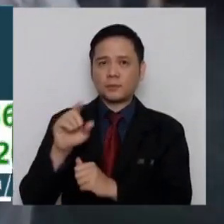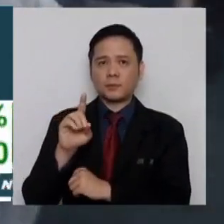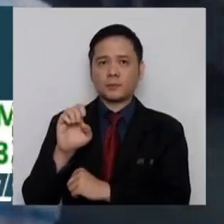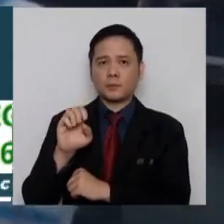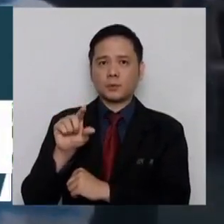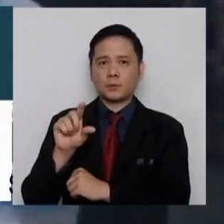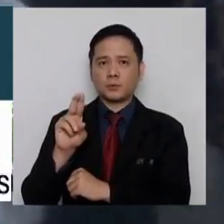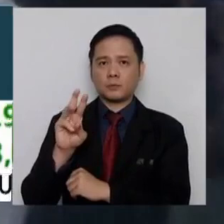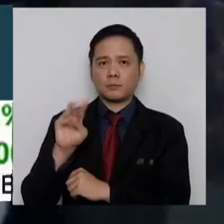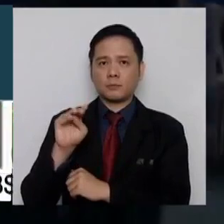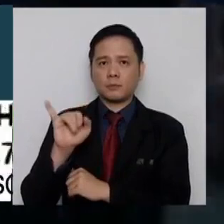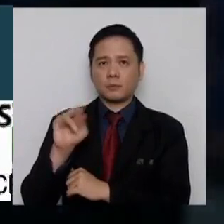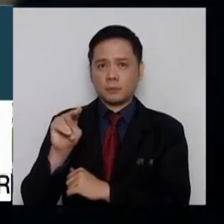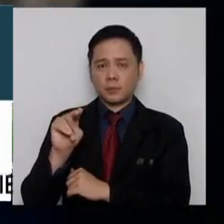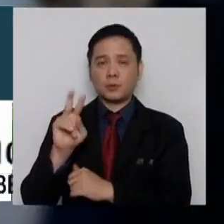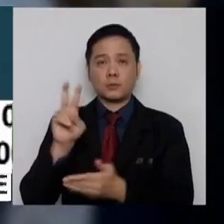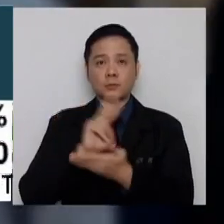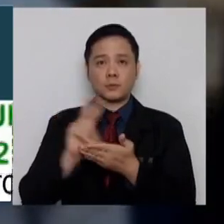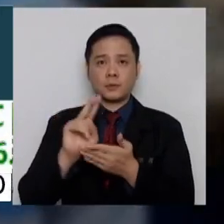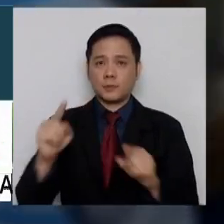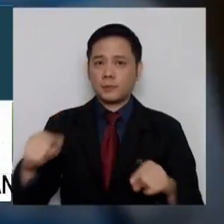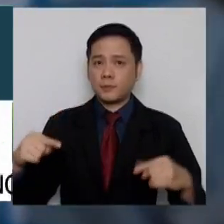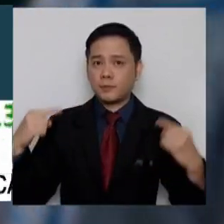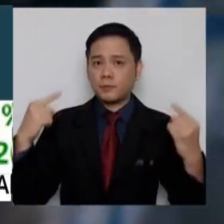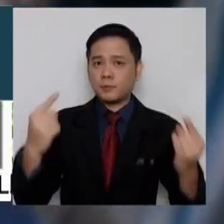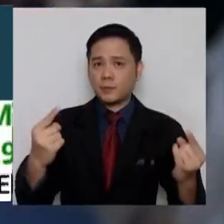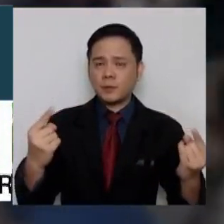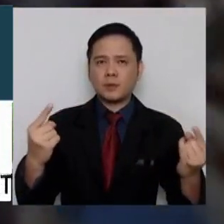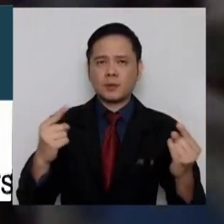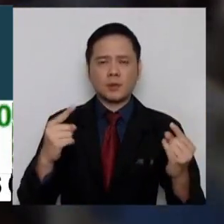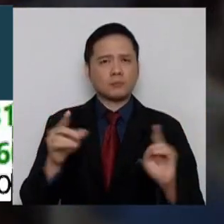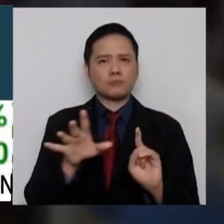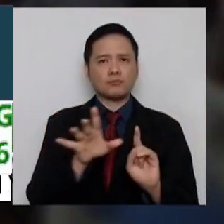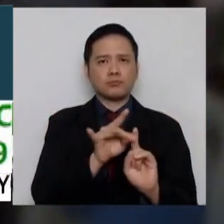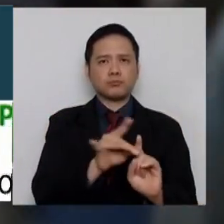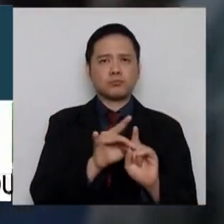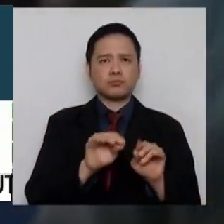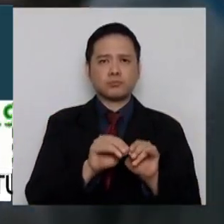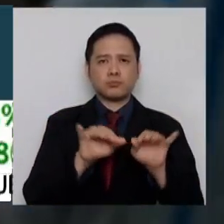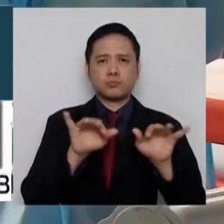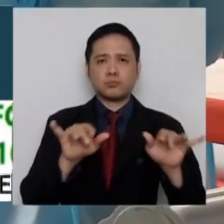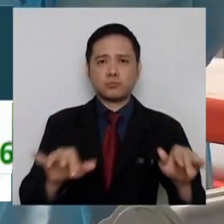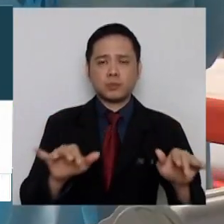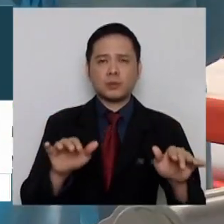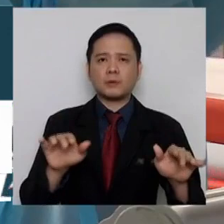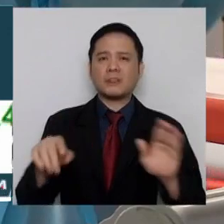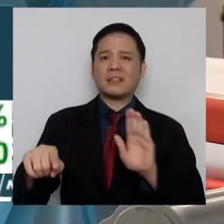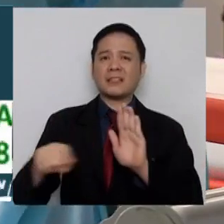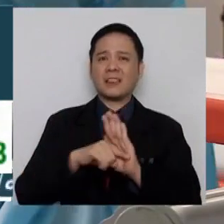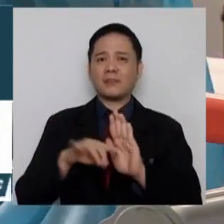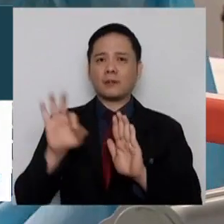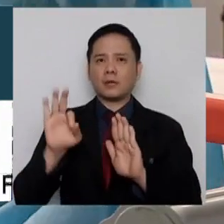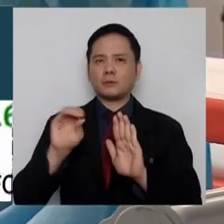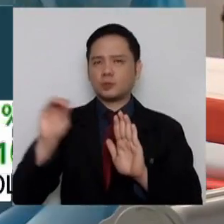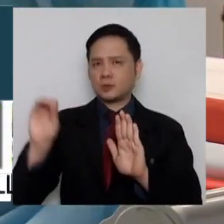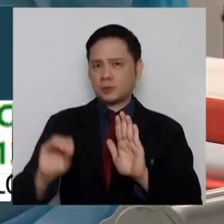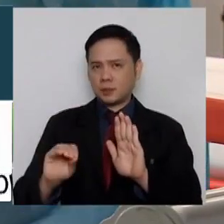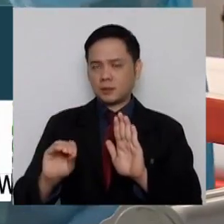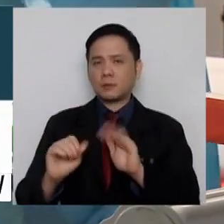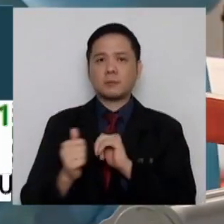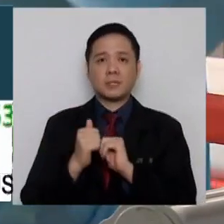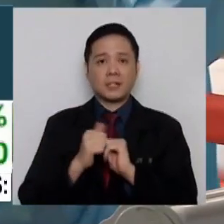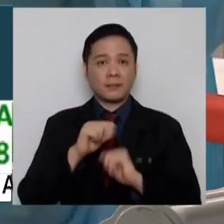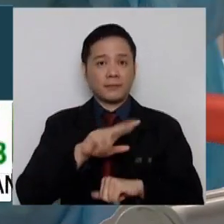2 weeks, the growth rate of the virus nationwide has been at -9%, putting the Philippines now at a